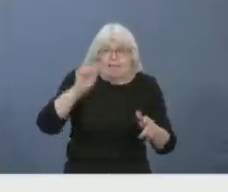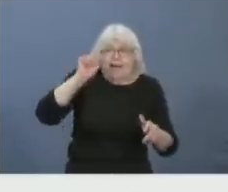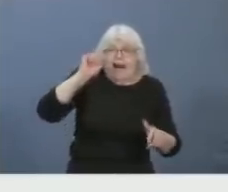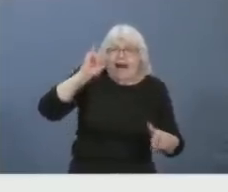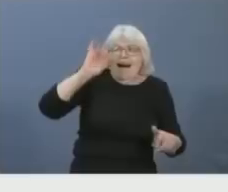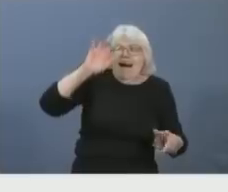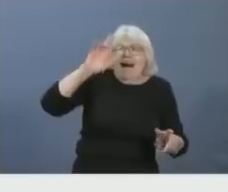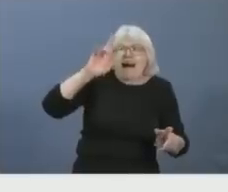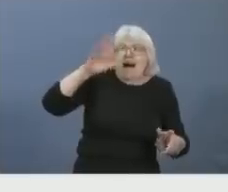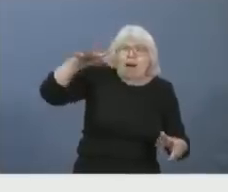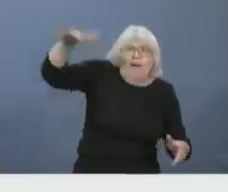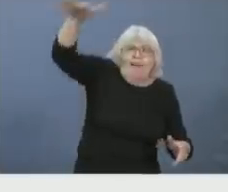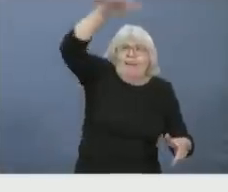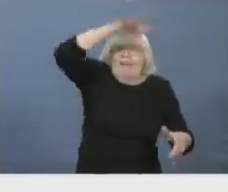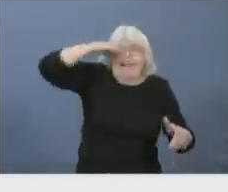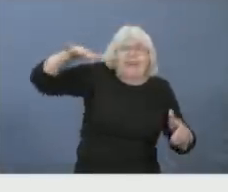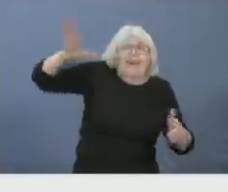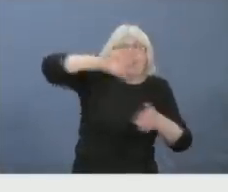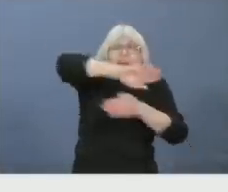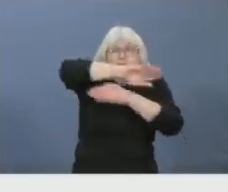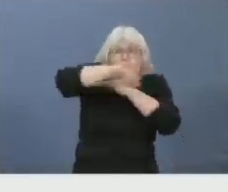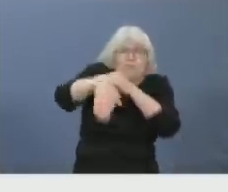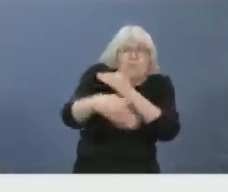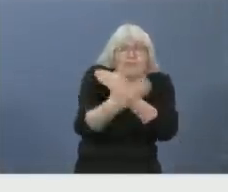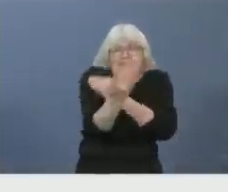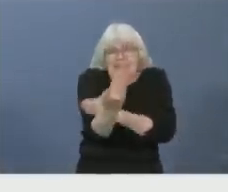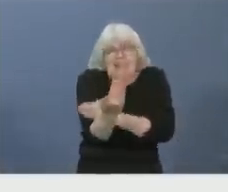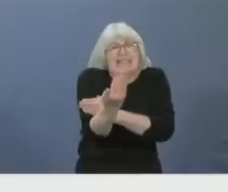the overnight and early morning hours.